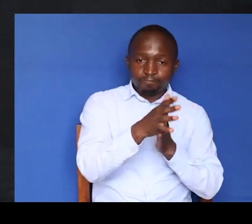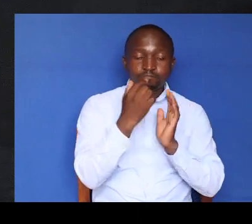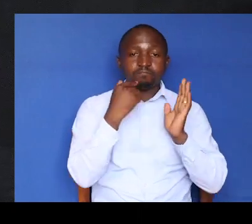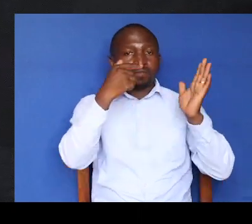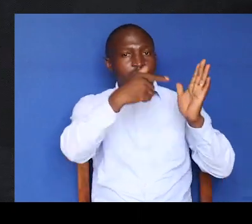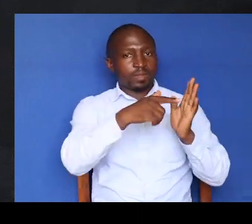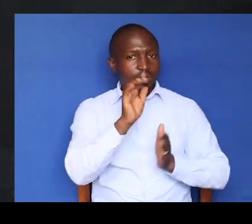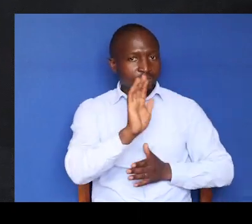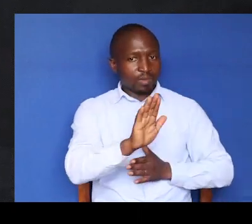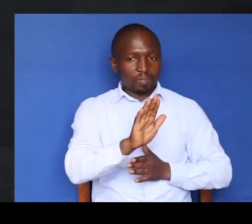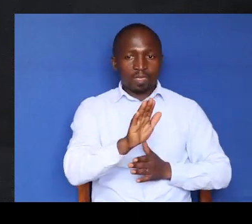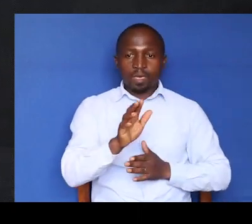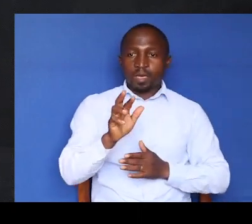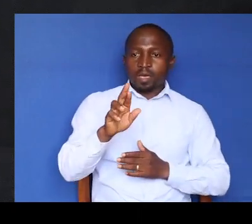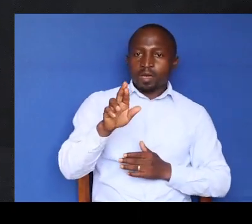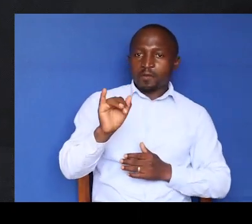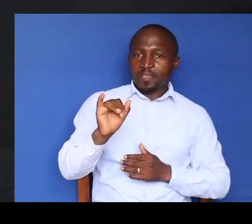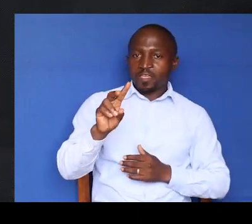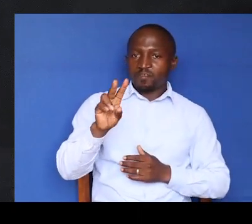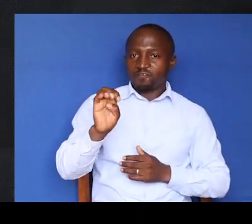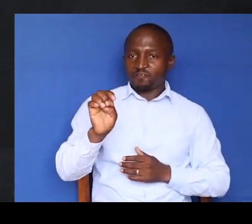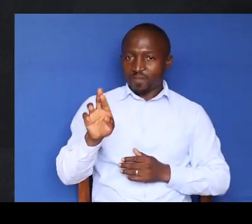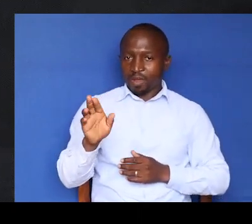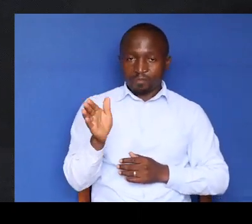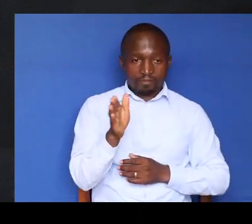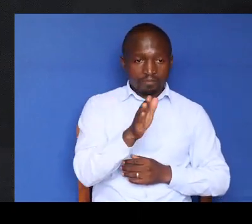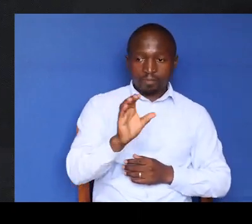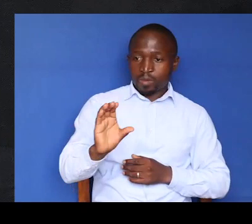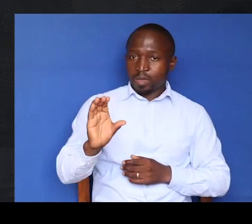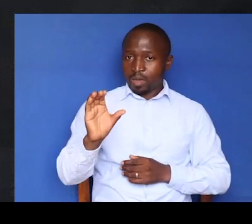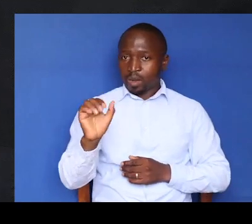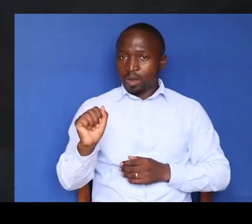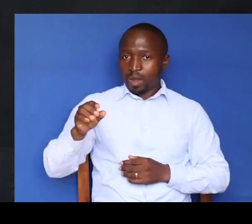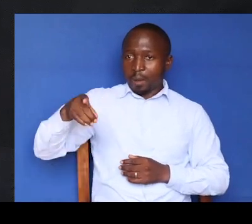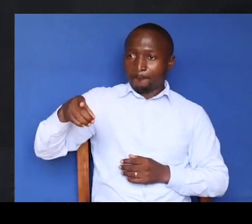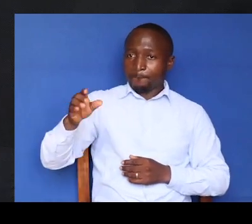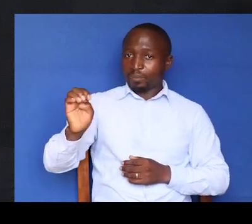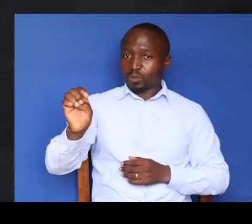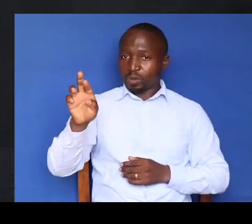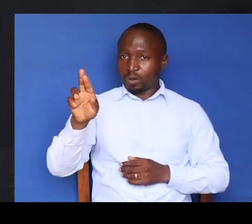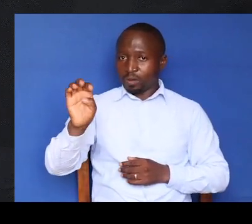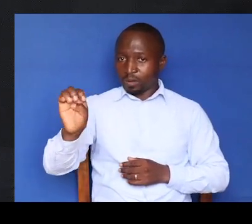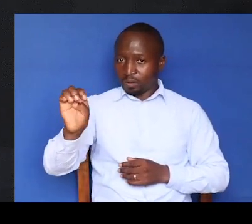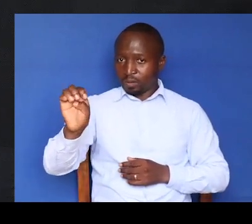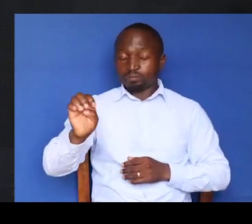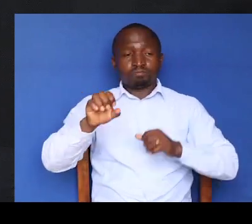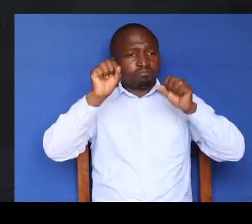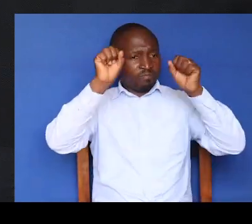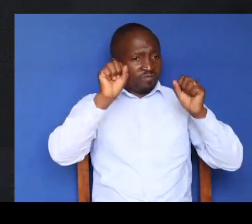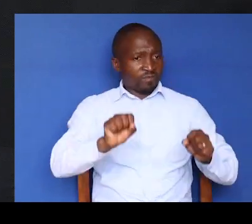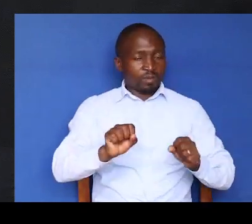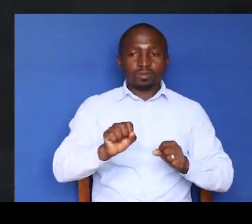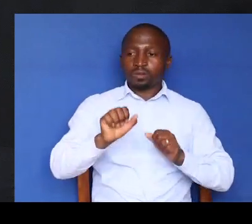capture. To give the meaning of river capture, it is important to have the general